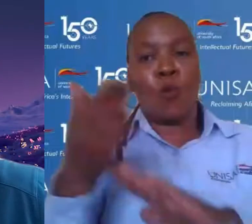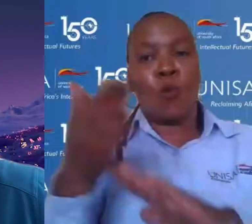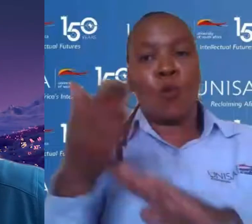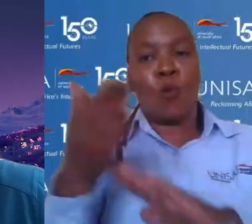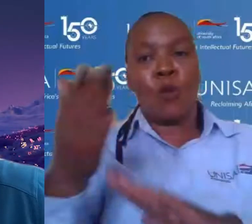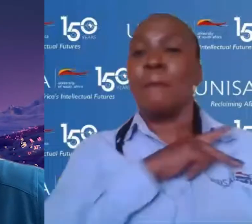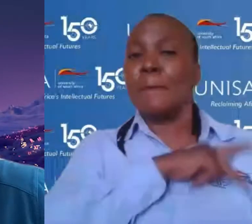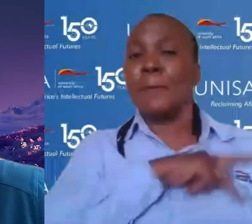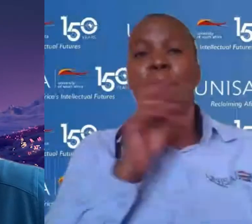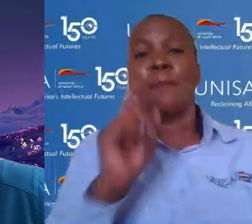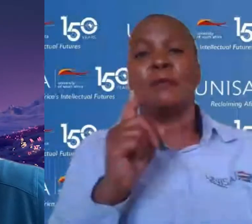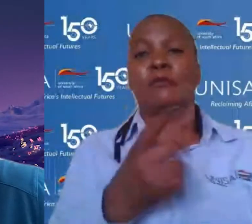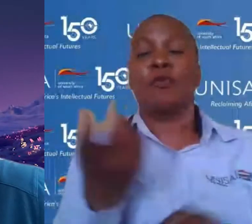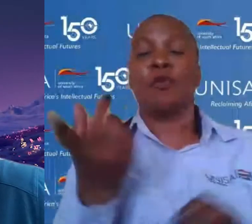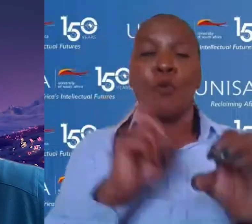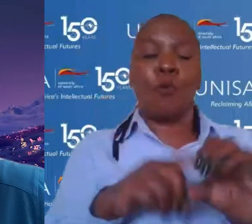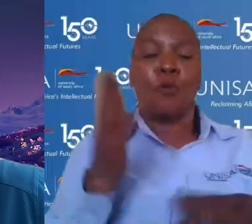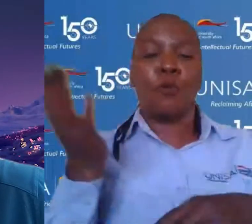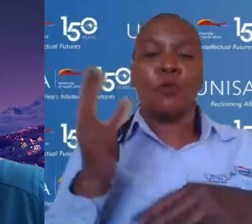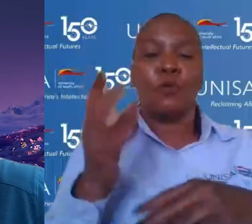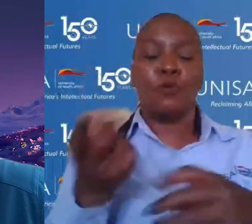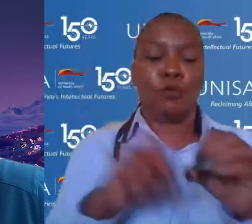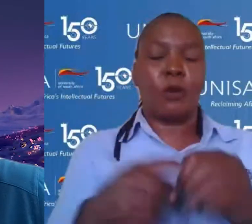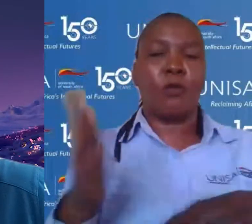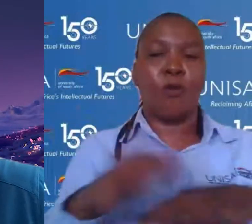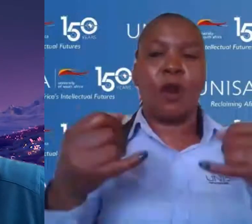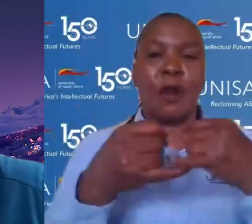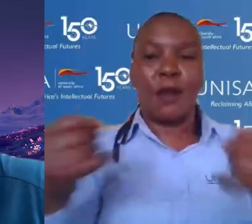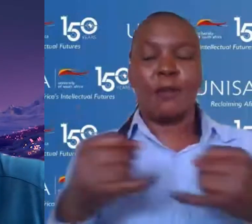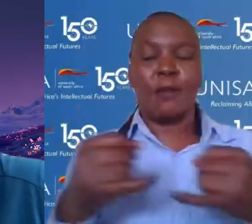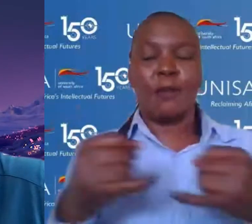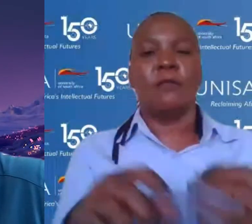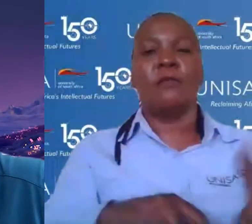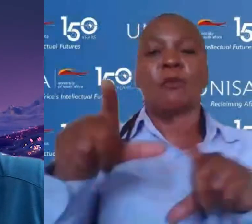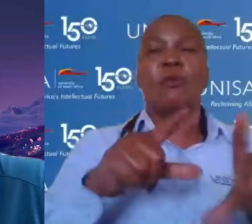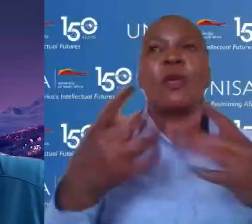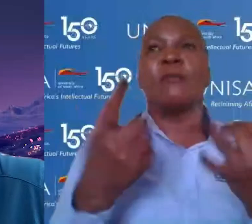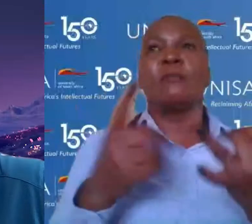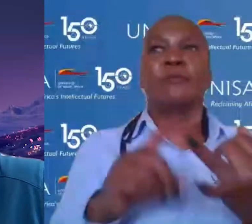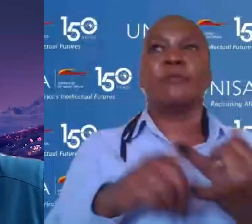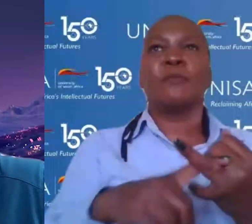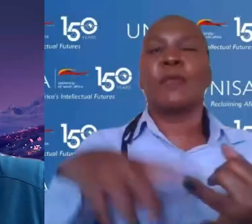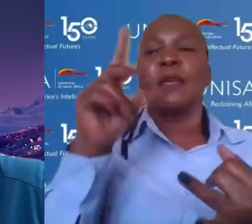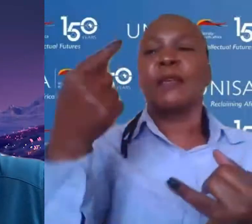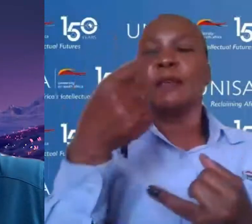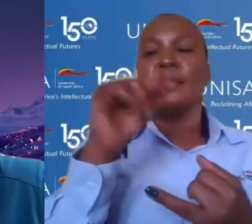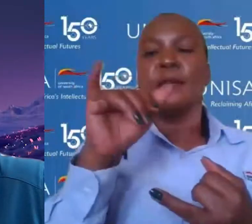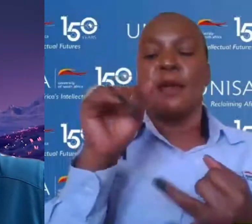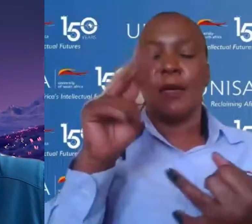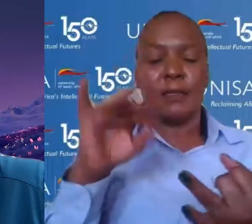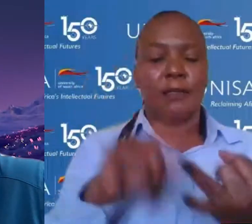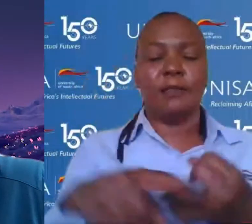Limpopo, then you have Giyani, Makhado, Polokwane,